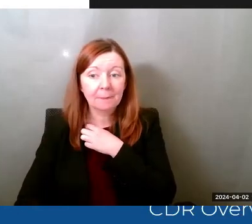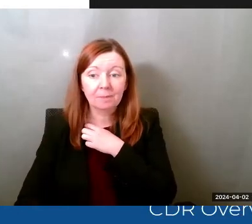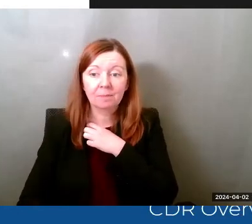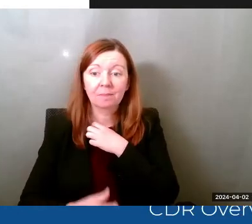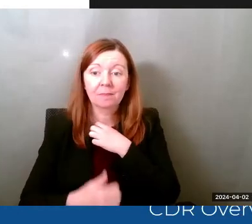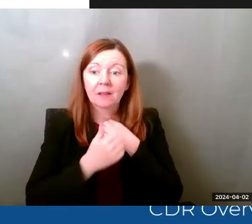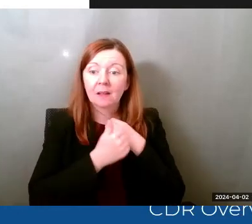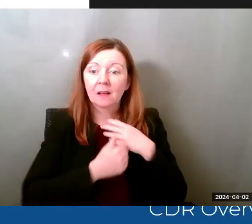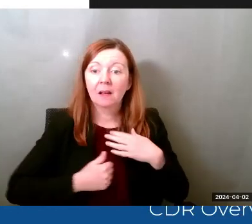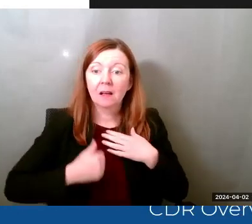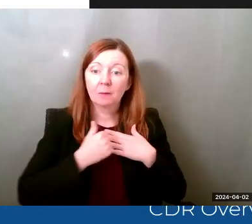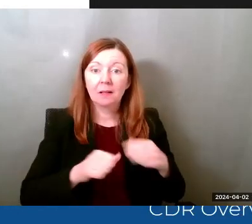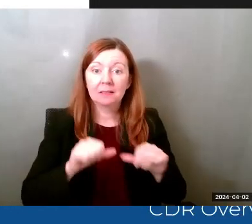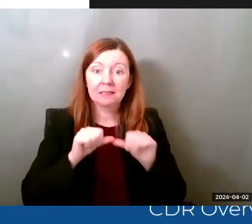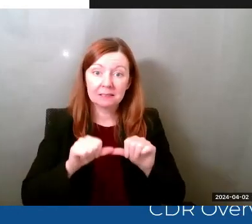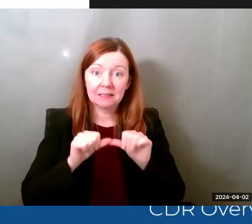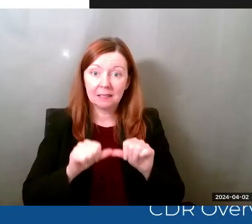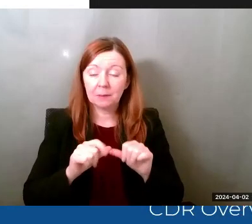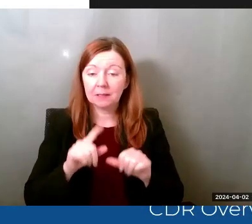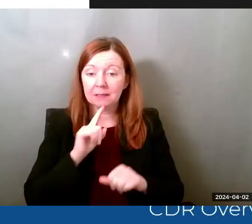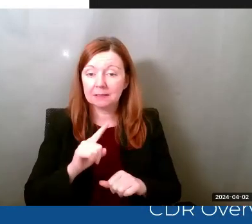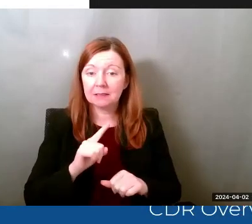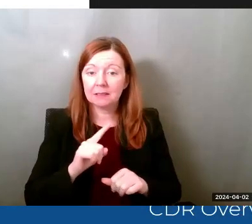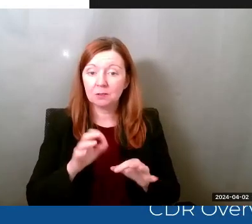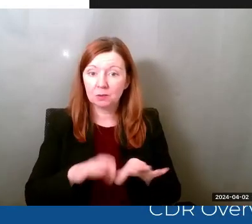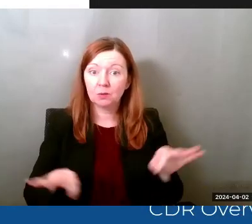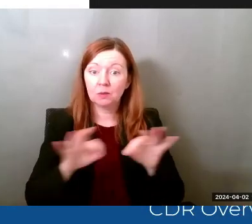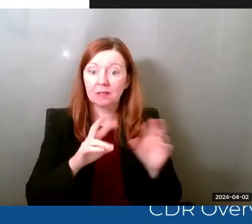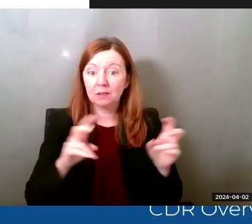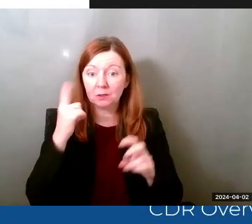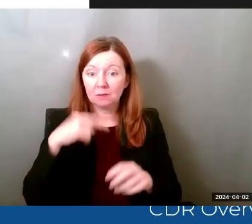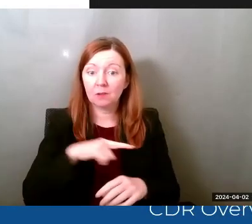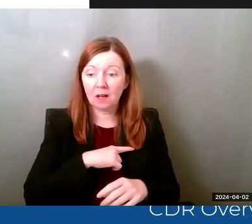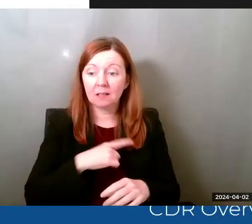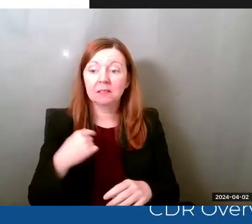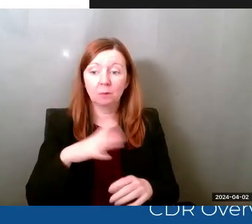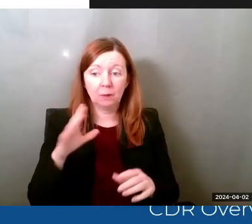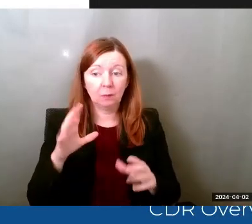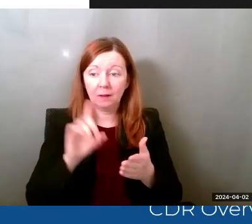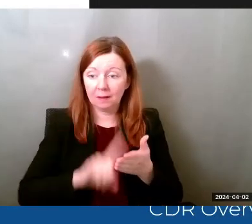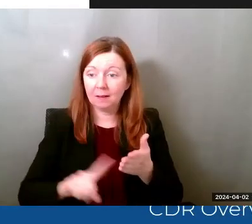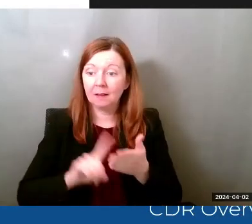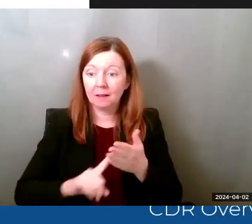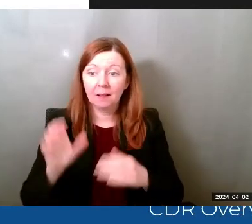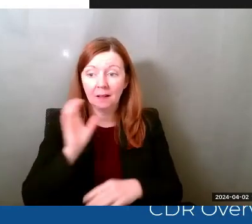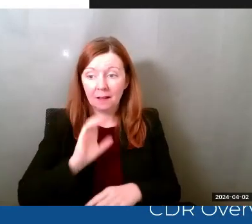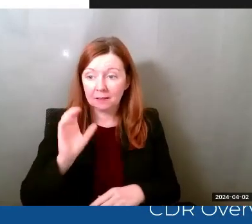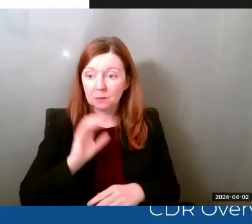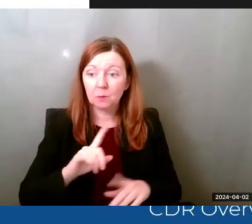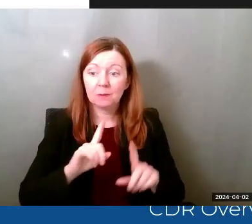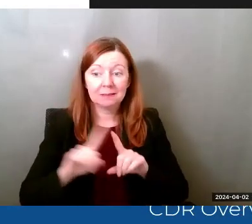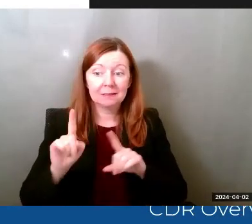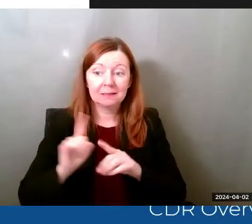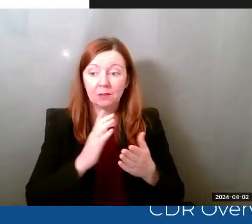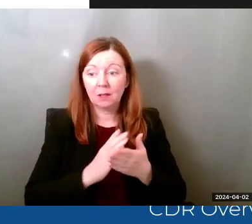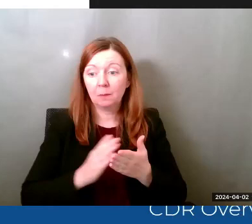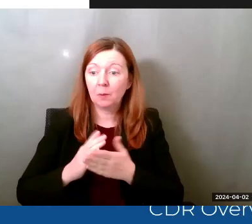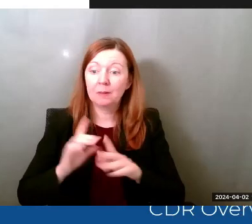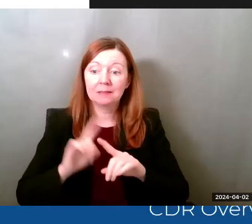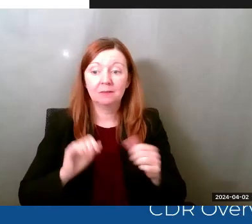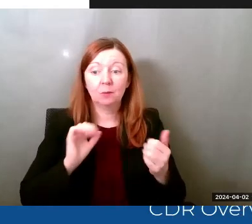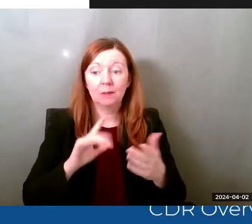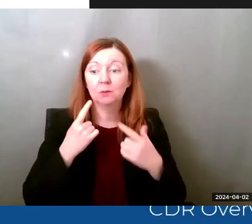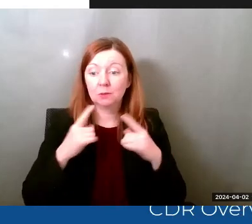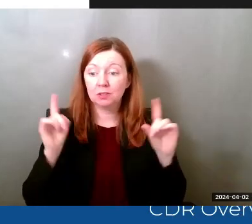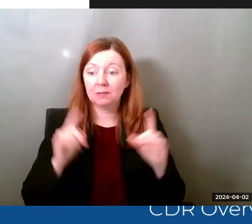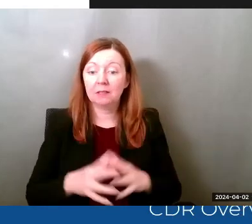Apologies. Sustainability is certainly a critical issue for us, and one that we're going to explore different components and different ways to